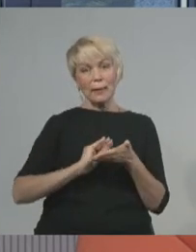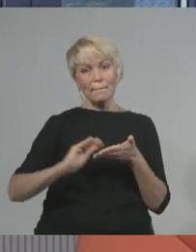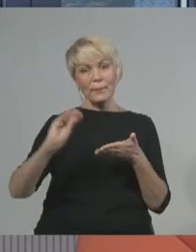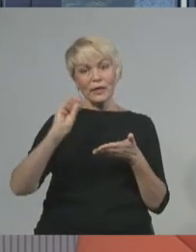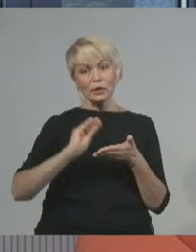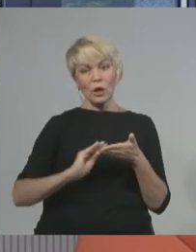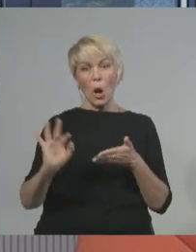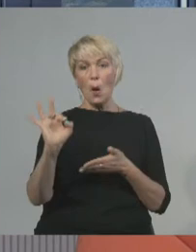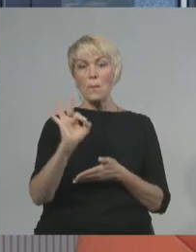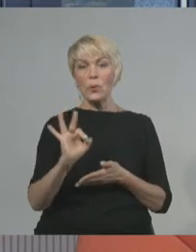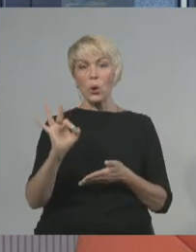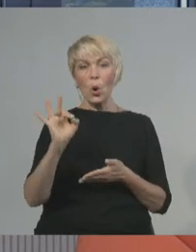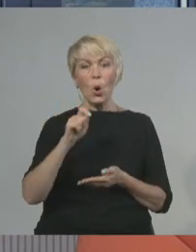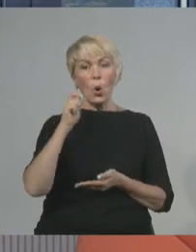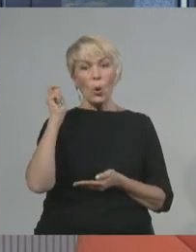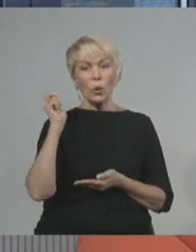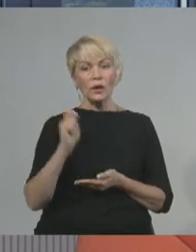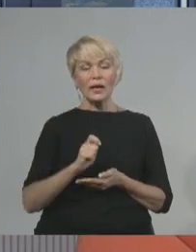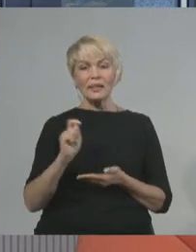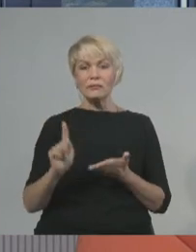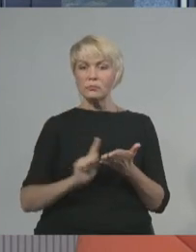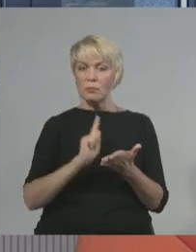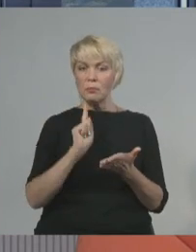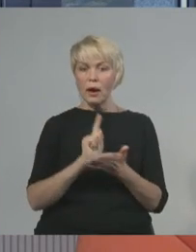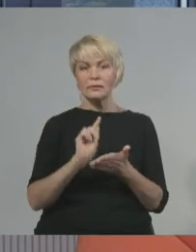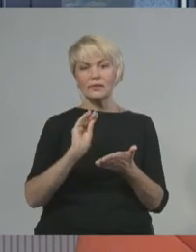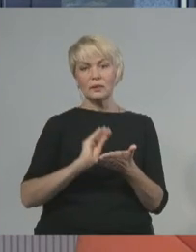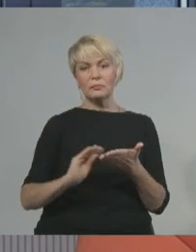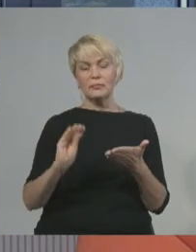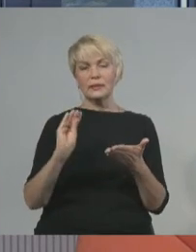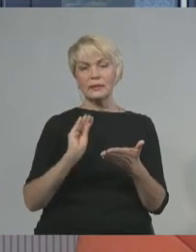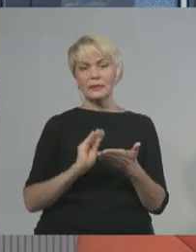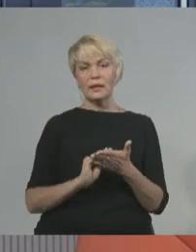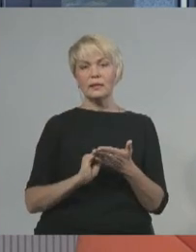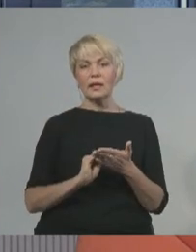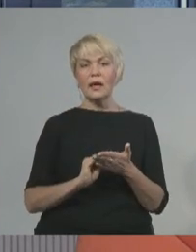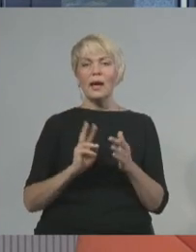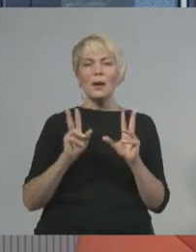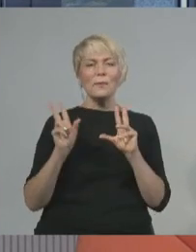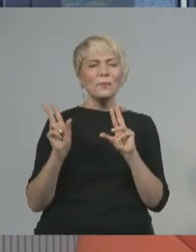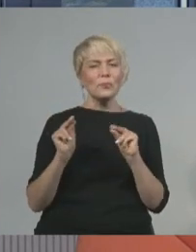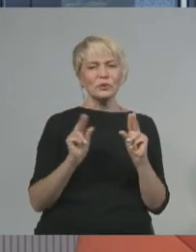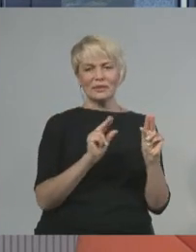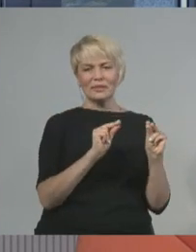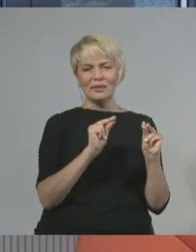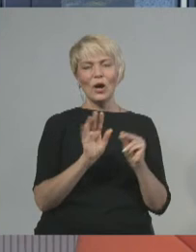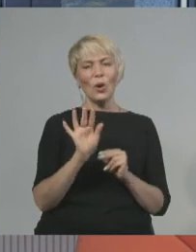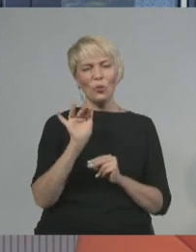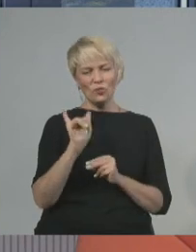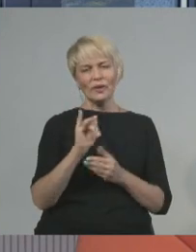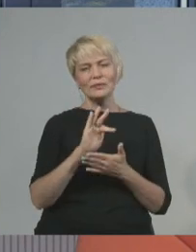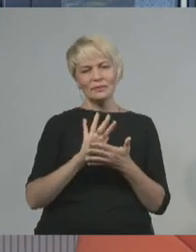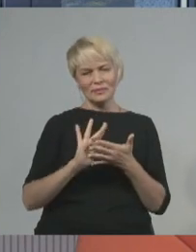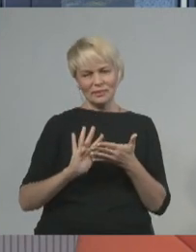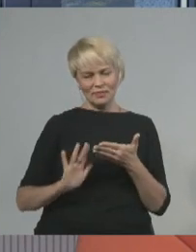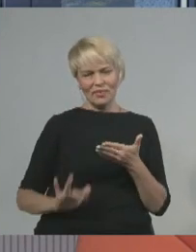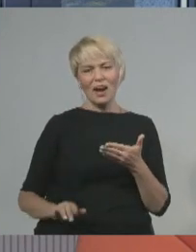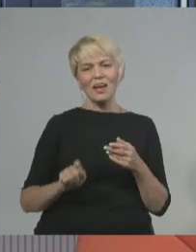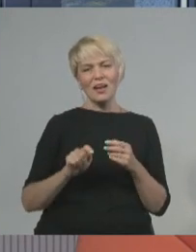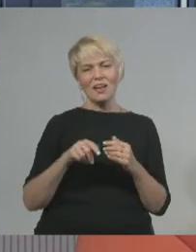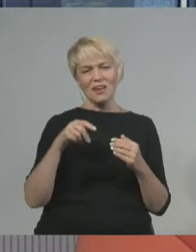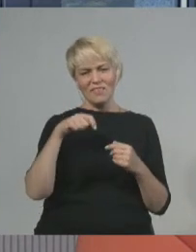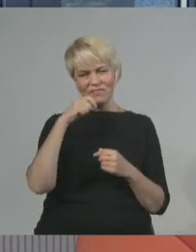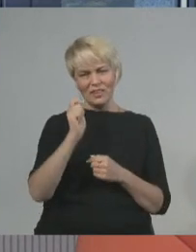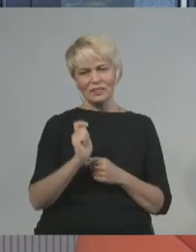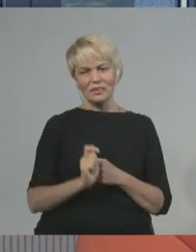best possible way because of course there is a war going on you as foreign journalists the argument might it might go